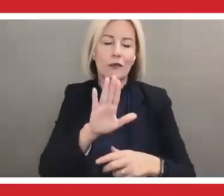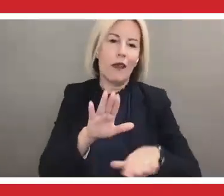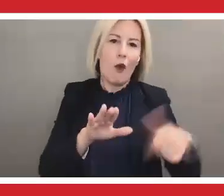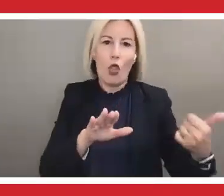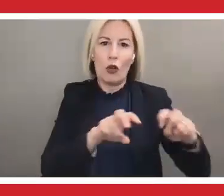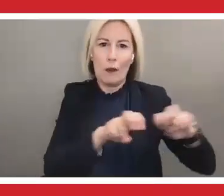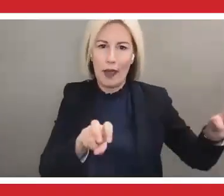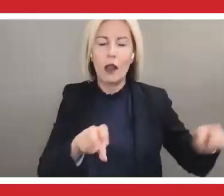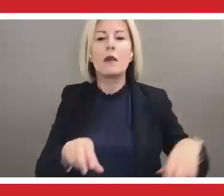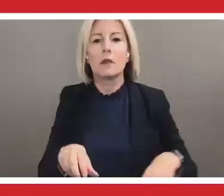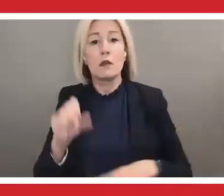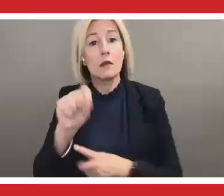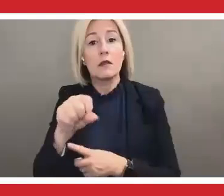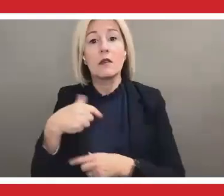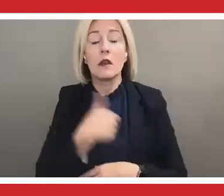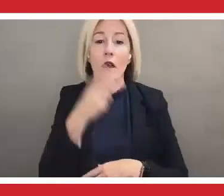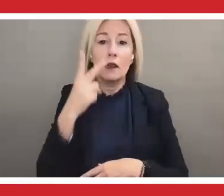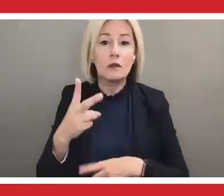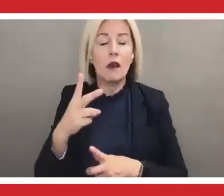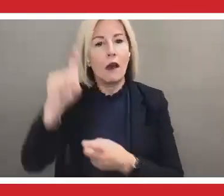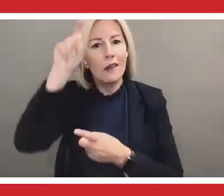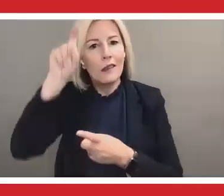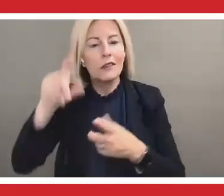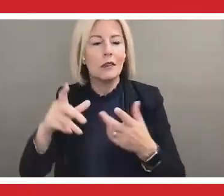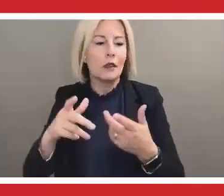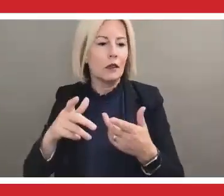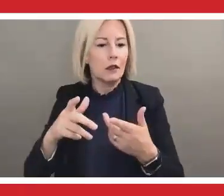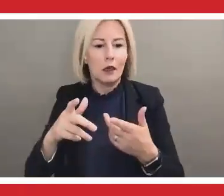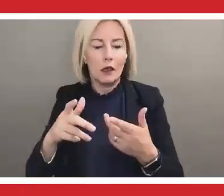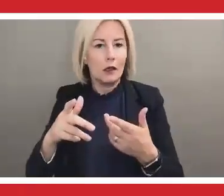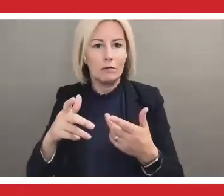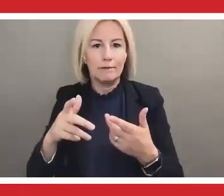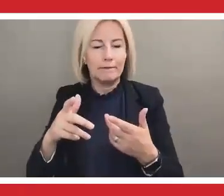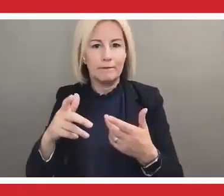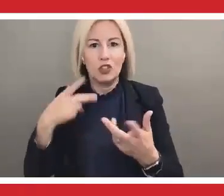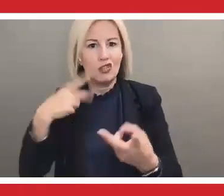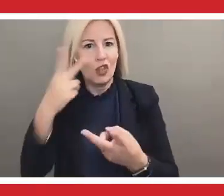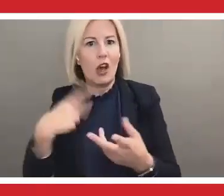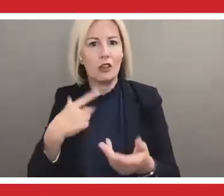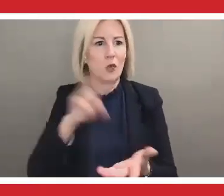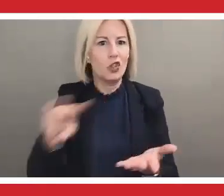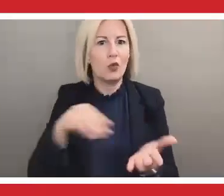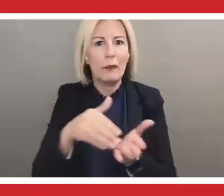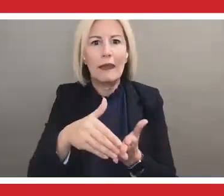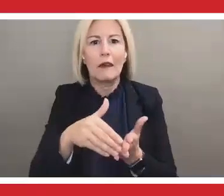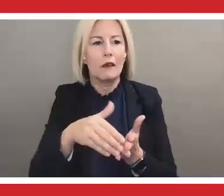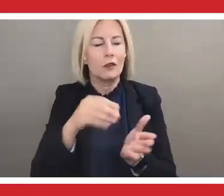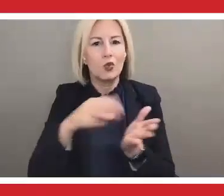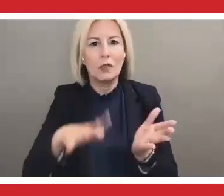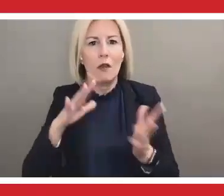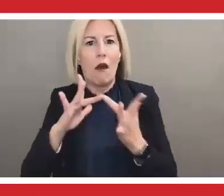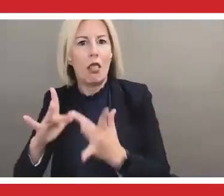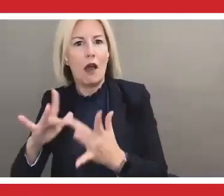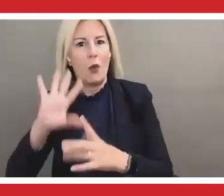saw countries like Egypt able to move 22 million learners online in the space of 4 days. But we saw in the